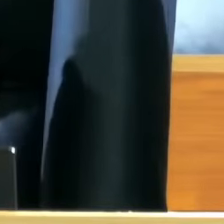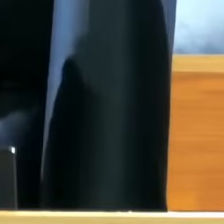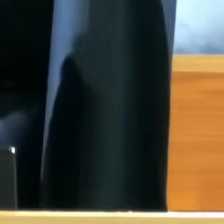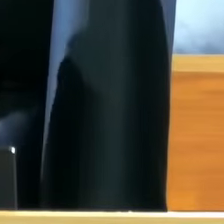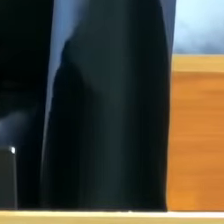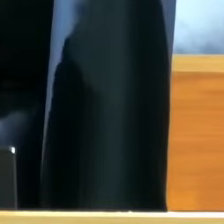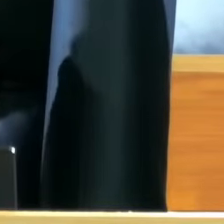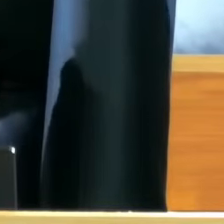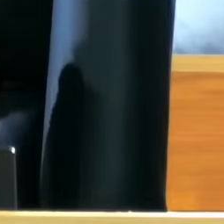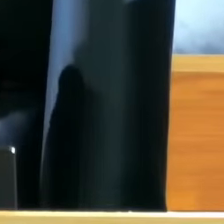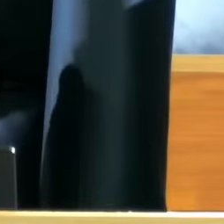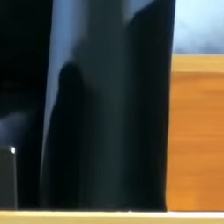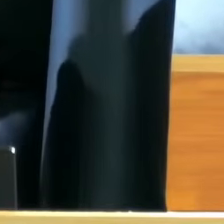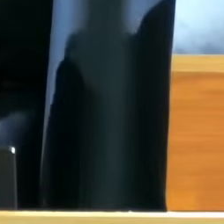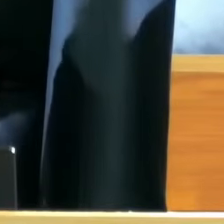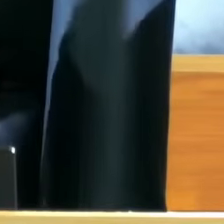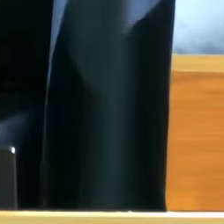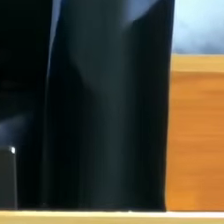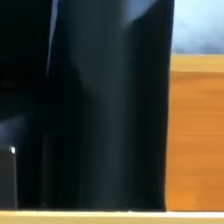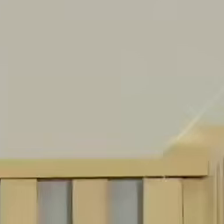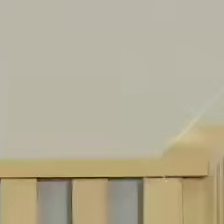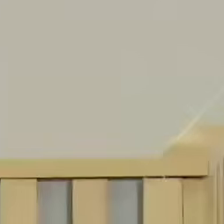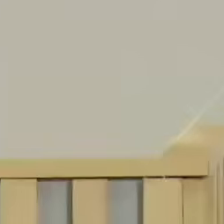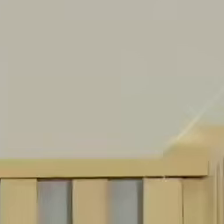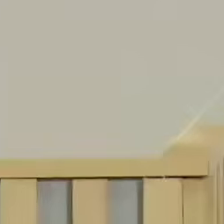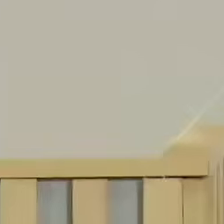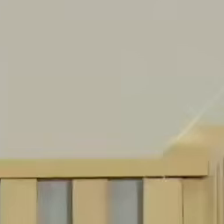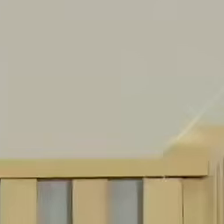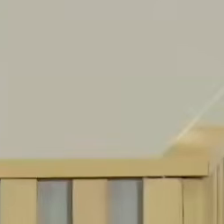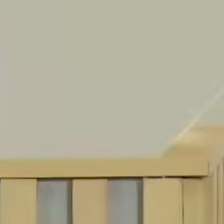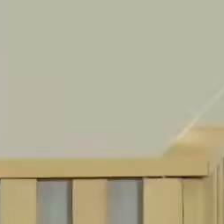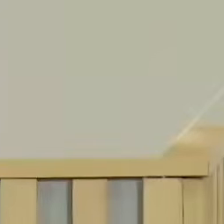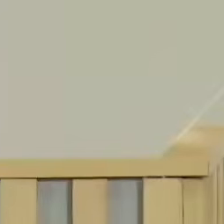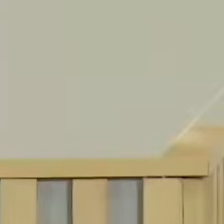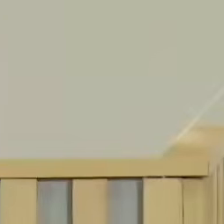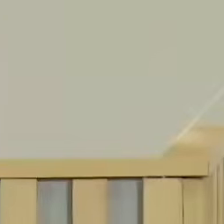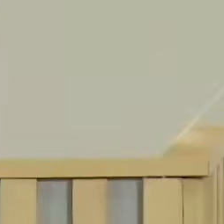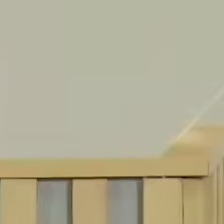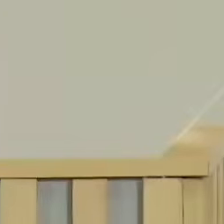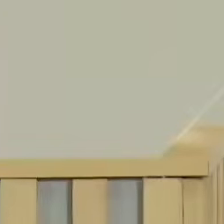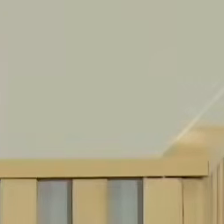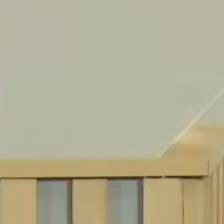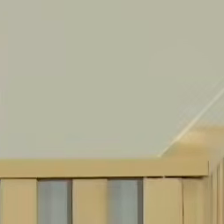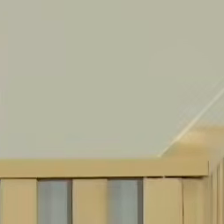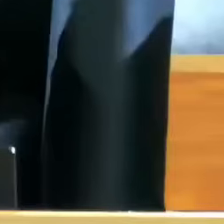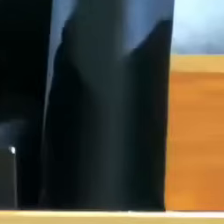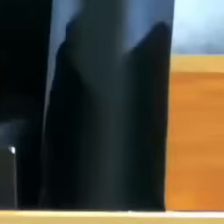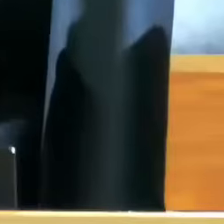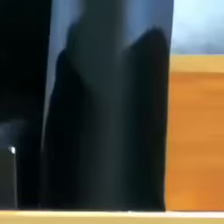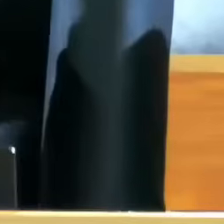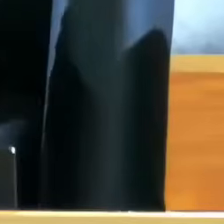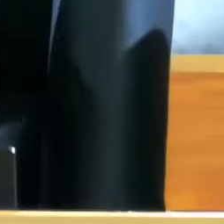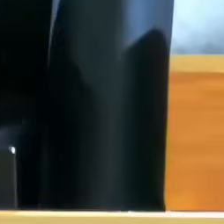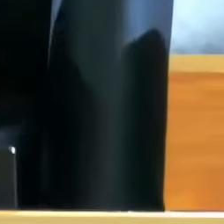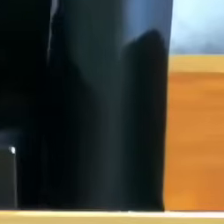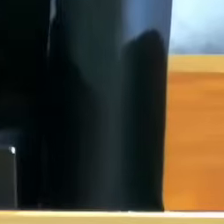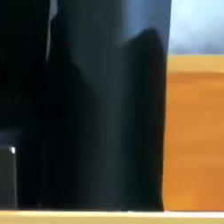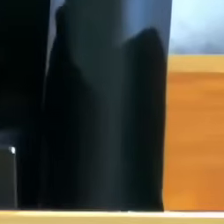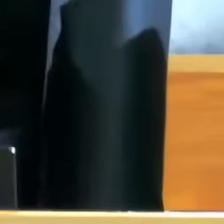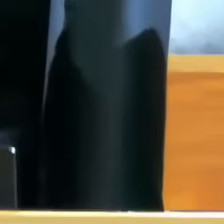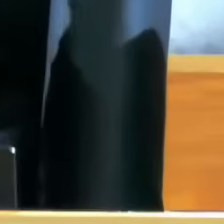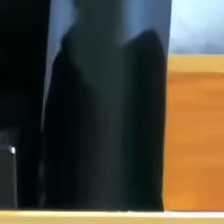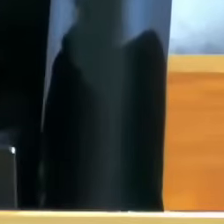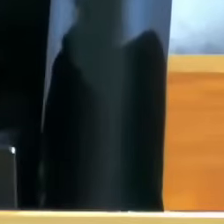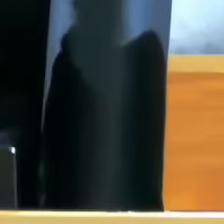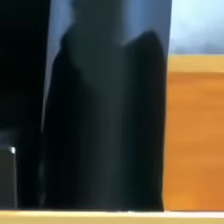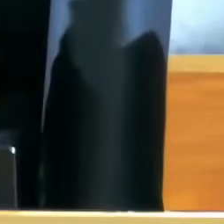question is more specific than do something about cash in transit. It Yes. is, can the minister, is it within the